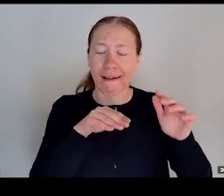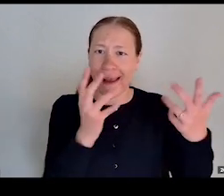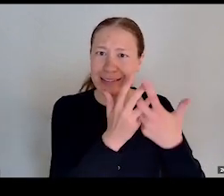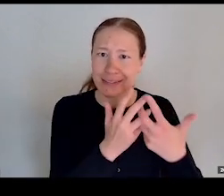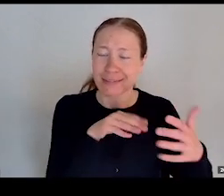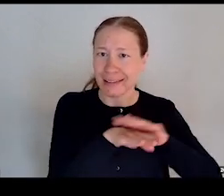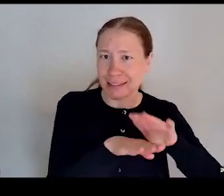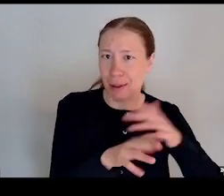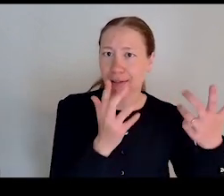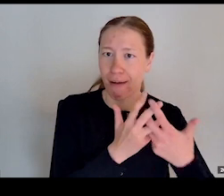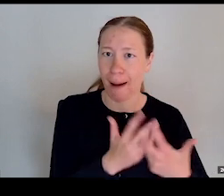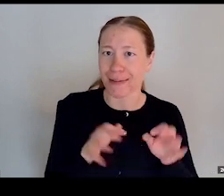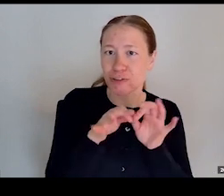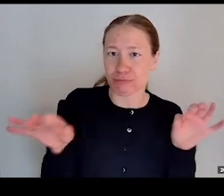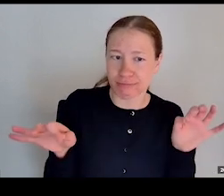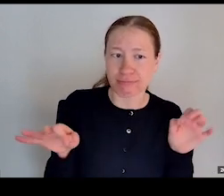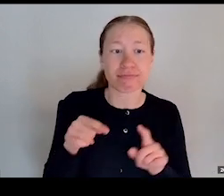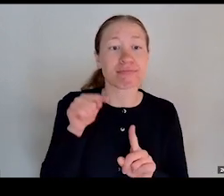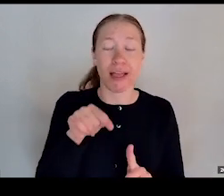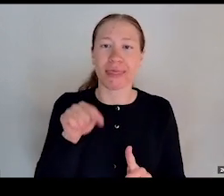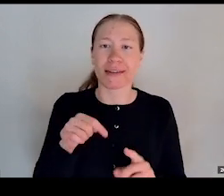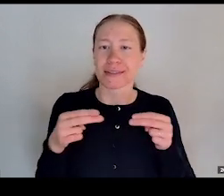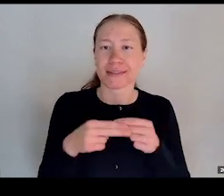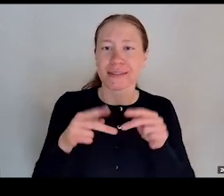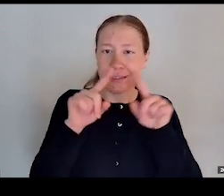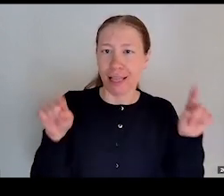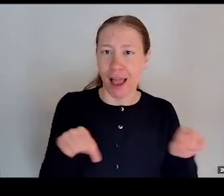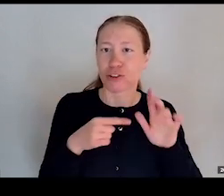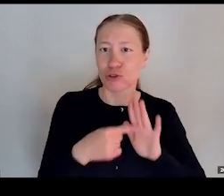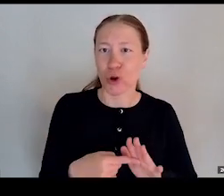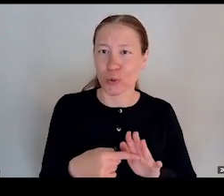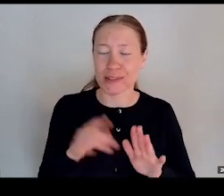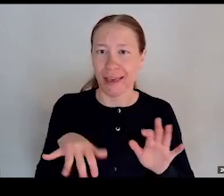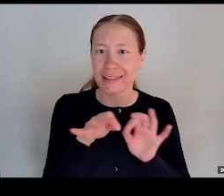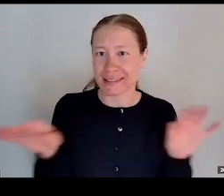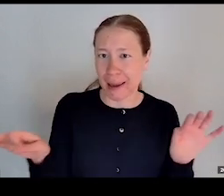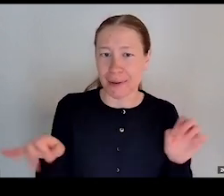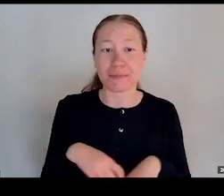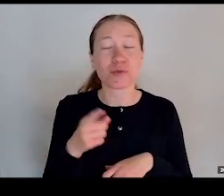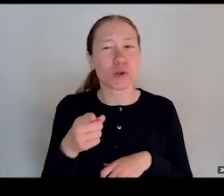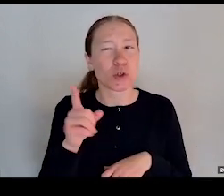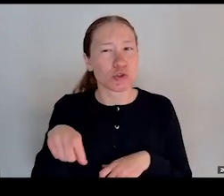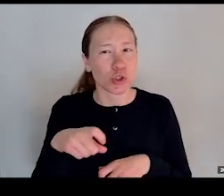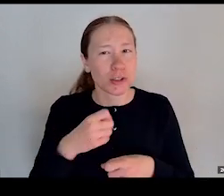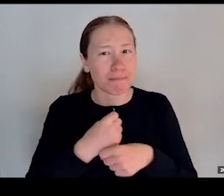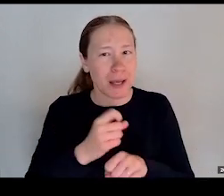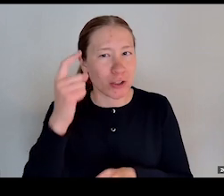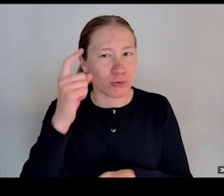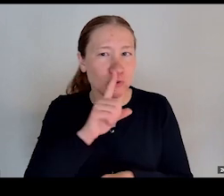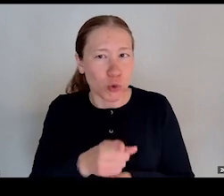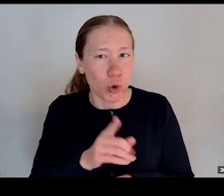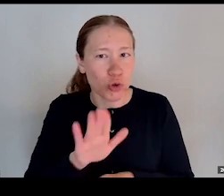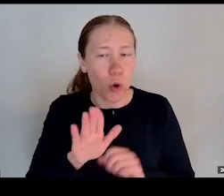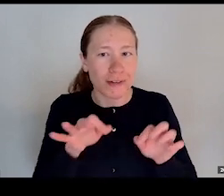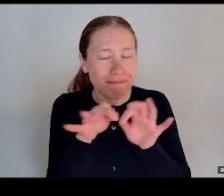accommodation statement. So on this slide, it goes over how to create one of those. You want to make sure that the accommodation statement communicates your